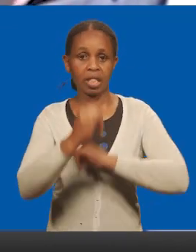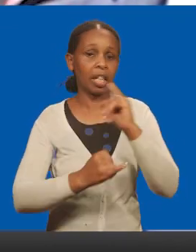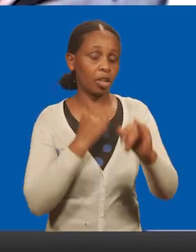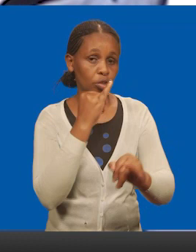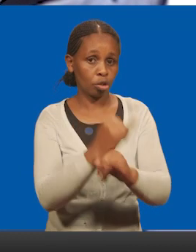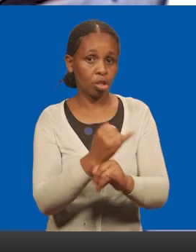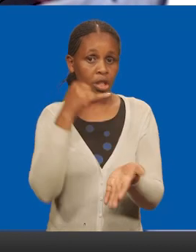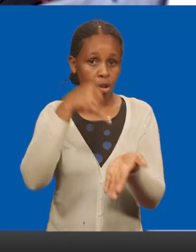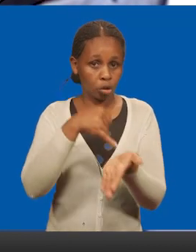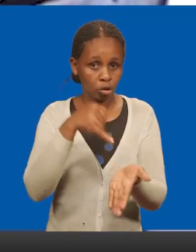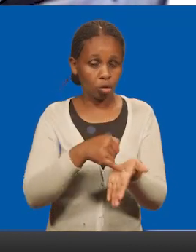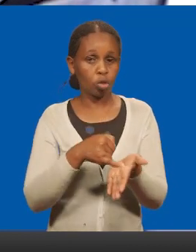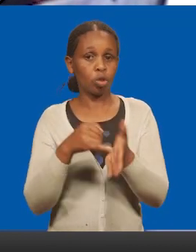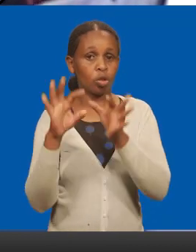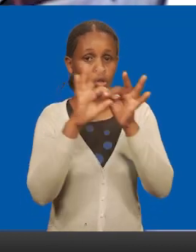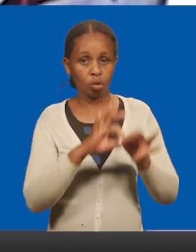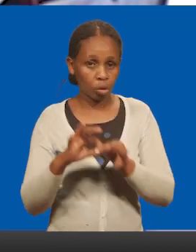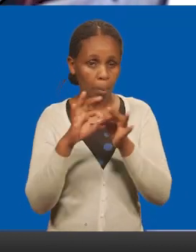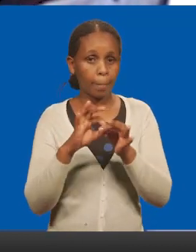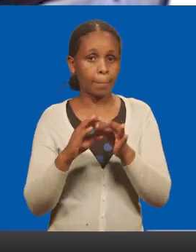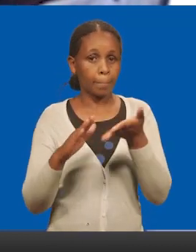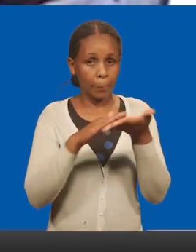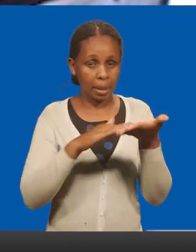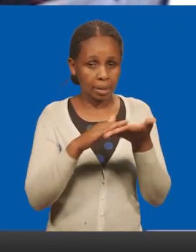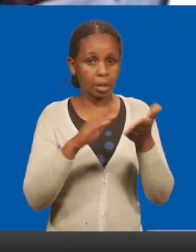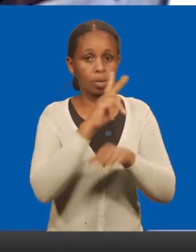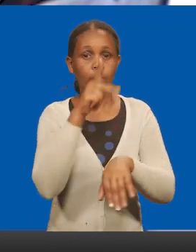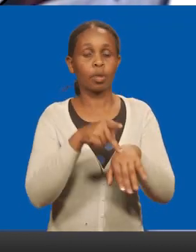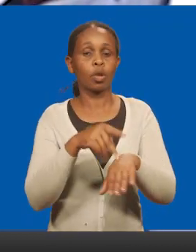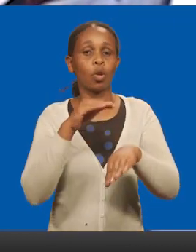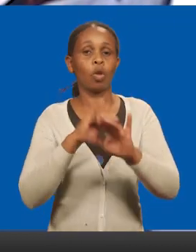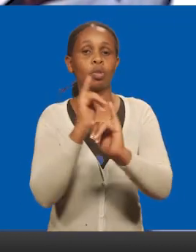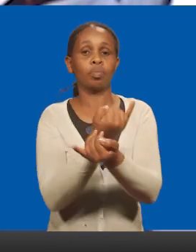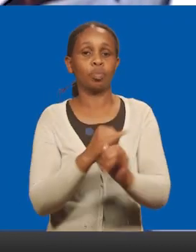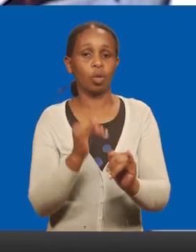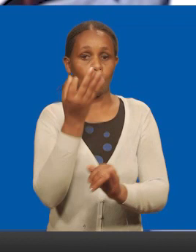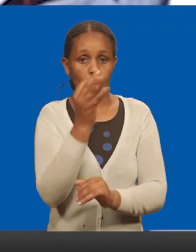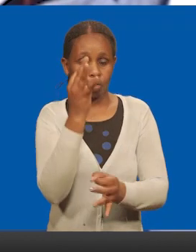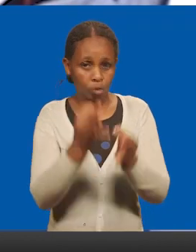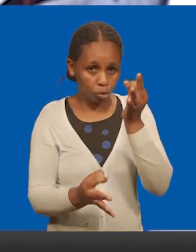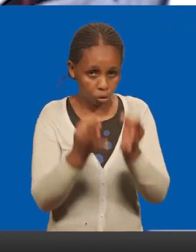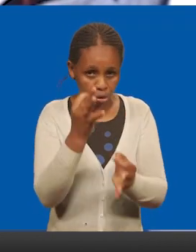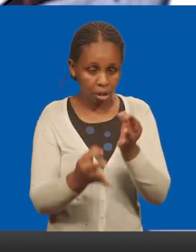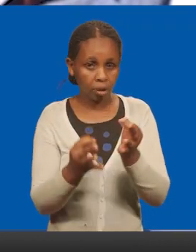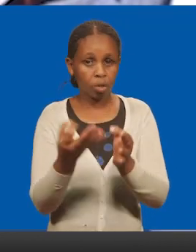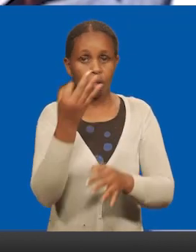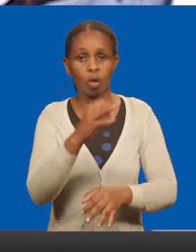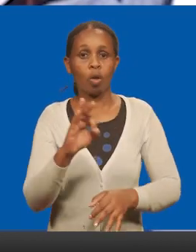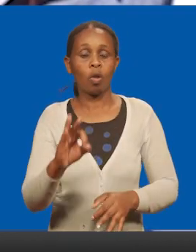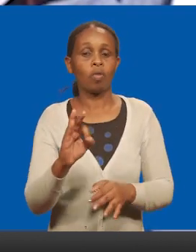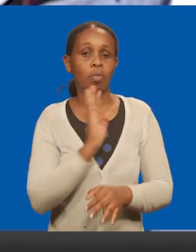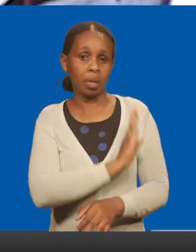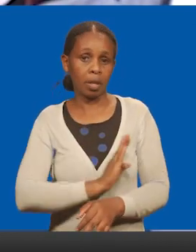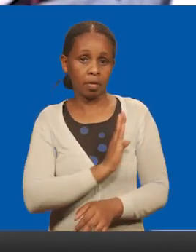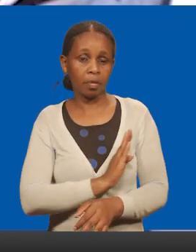international instruments, including the United Nations Basic Principles on the Independence of the Judiciary, the Bangalore Principles of